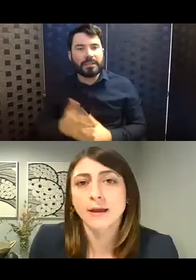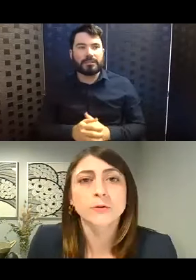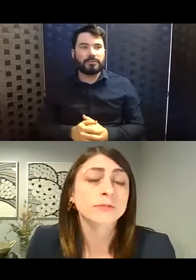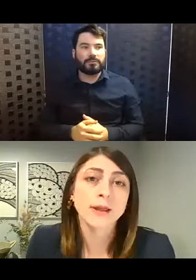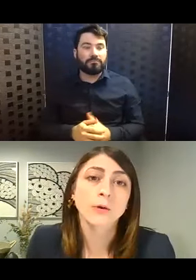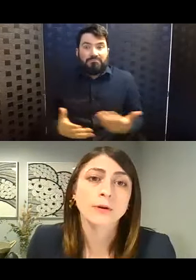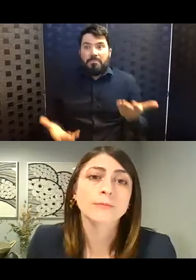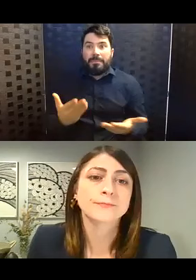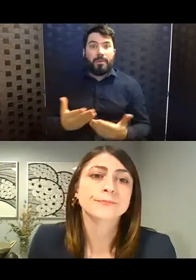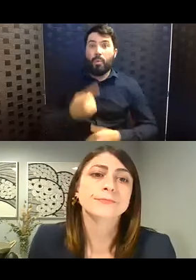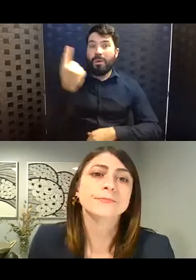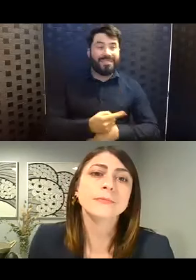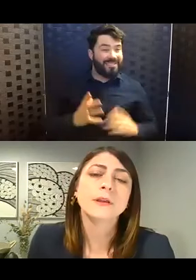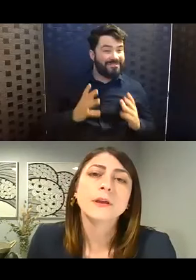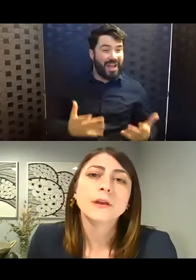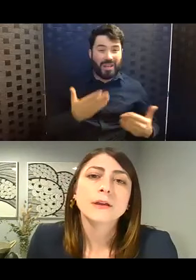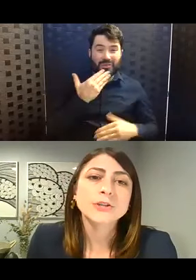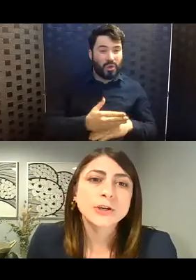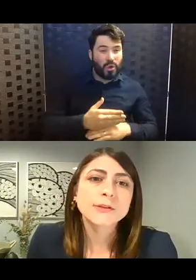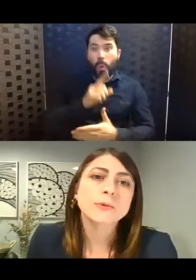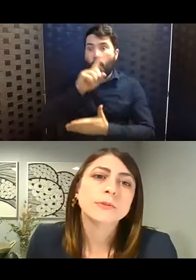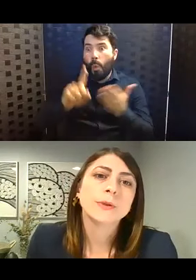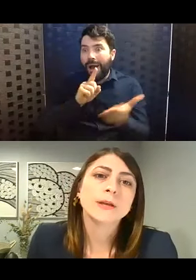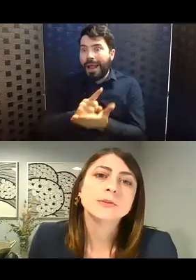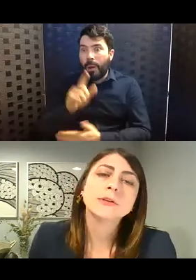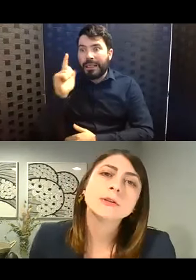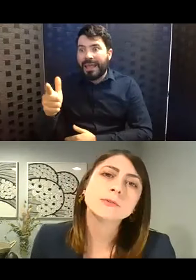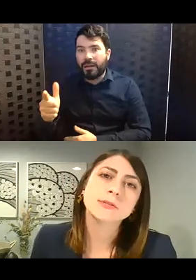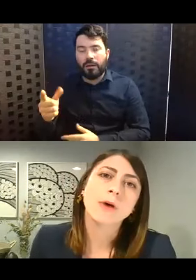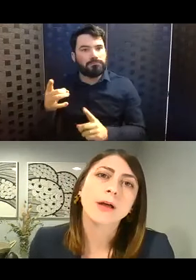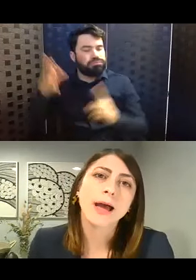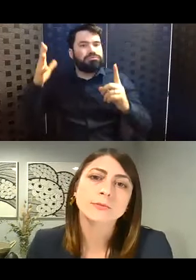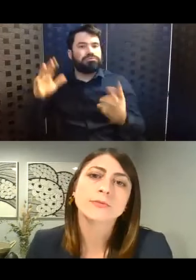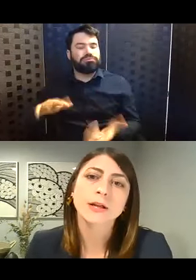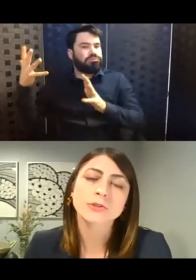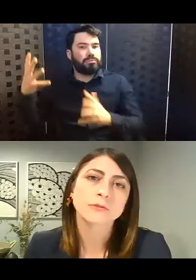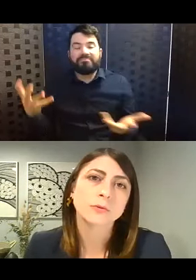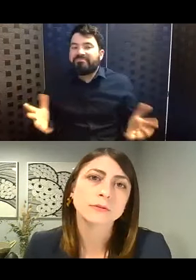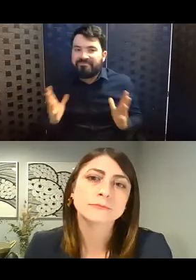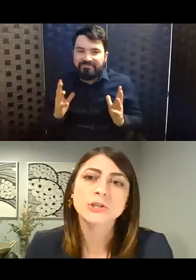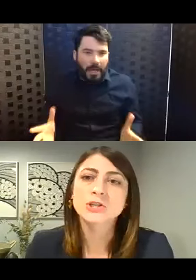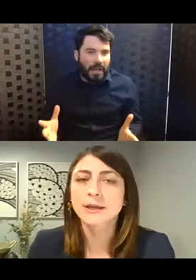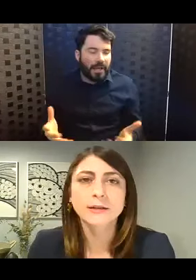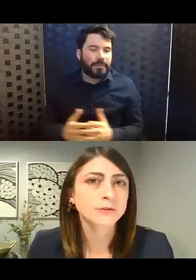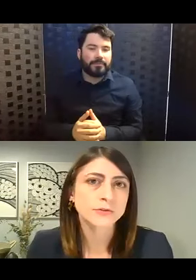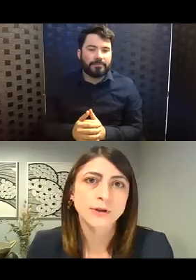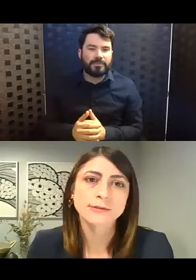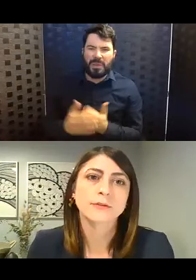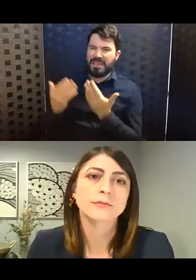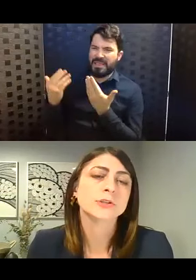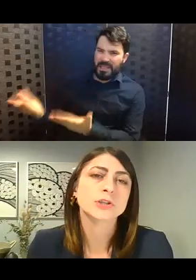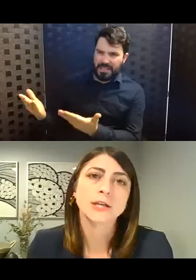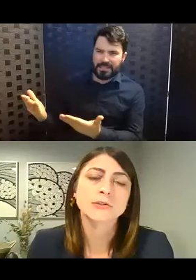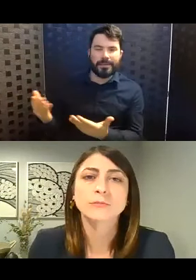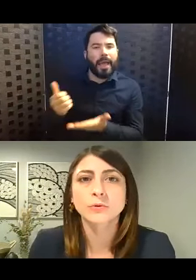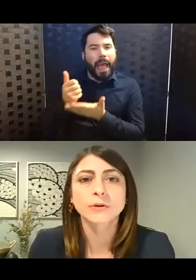a day, or even an hour. I share this with you because you can use this model as a reflection tool to check in on your stress